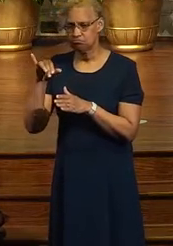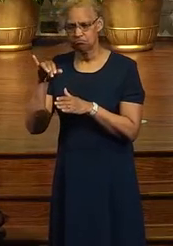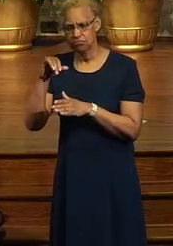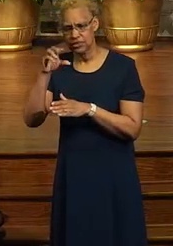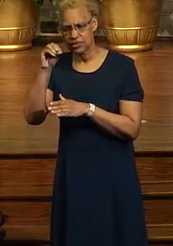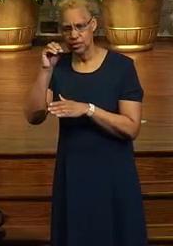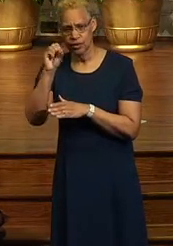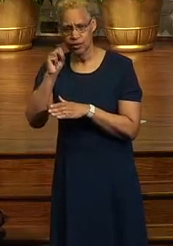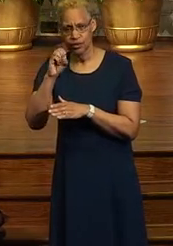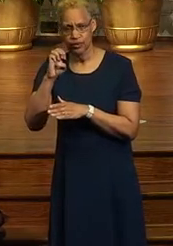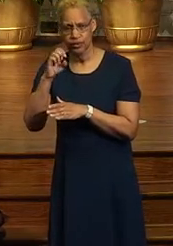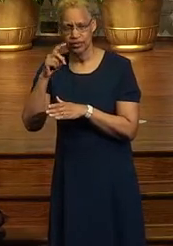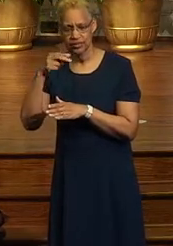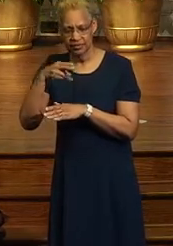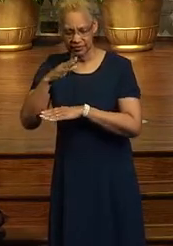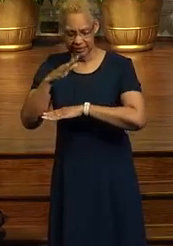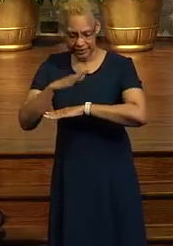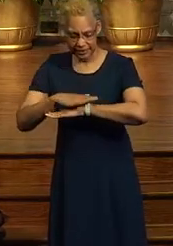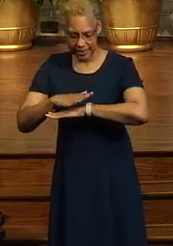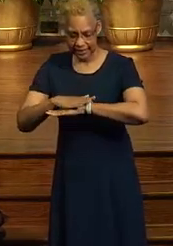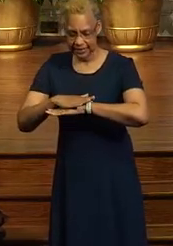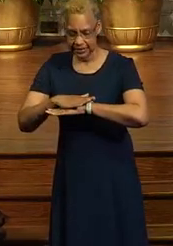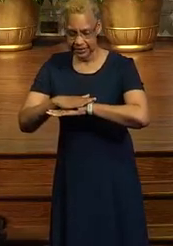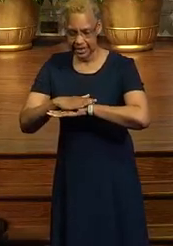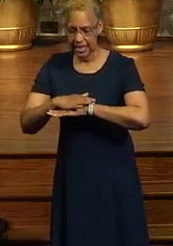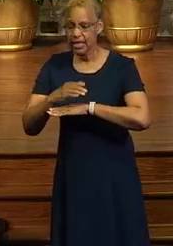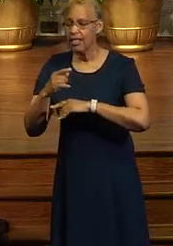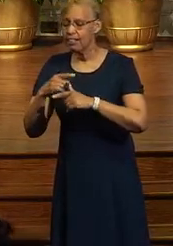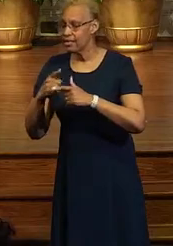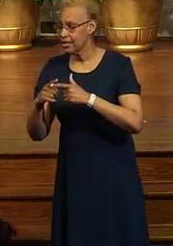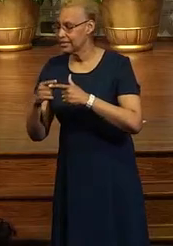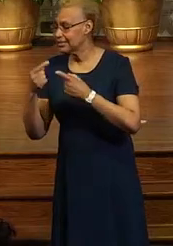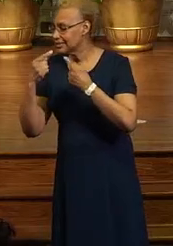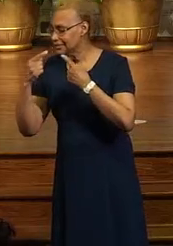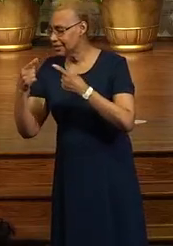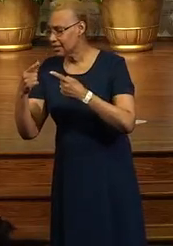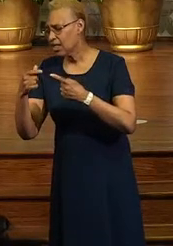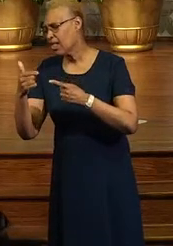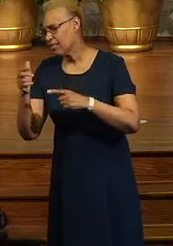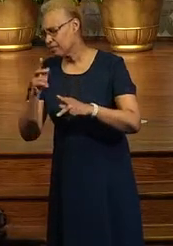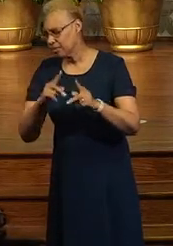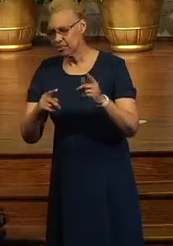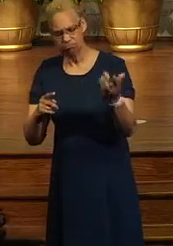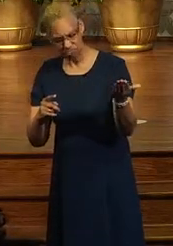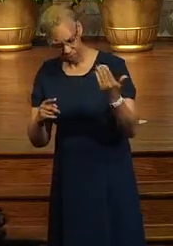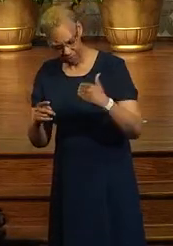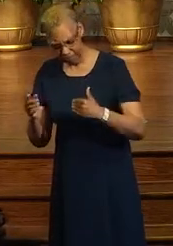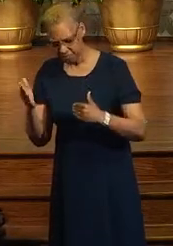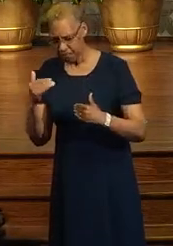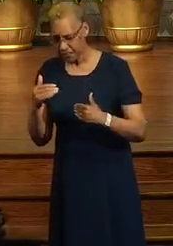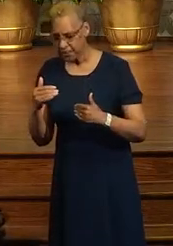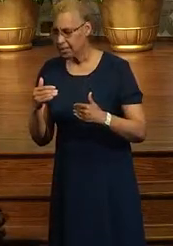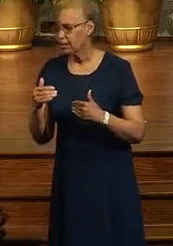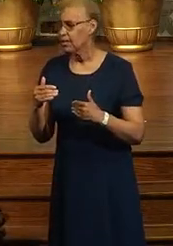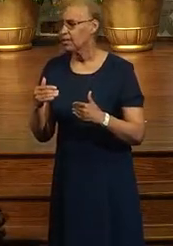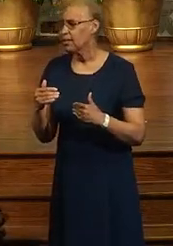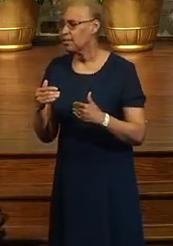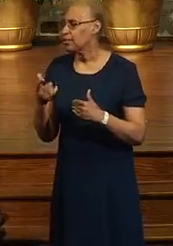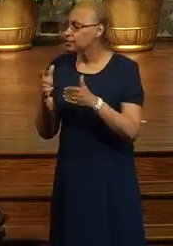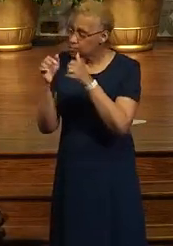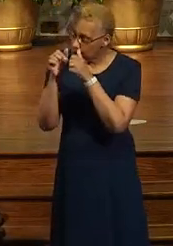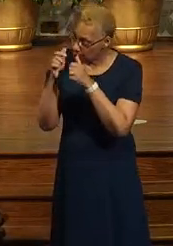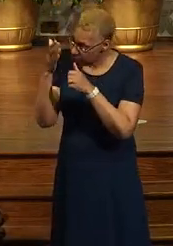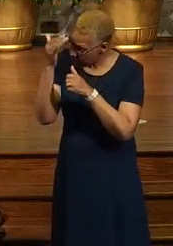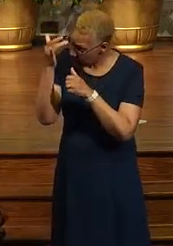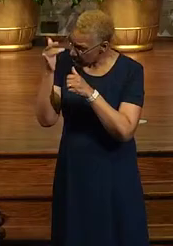And then we want you to tell someone to be here, because there's a blessing in God's